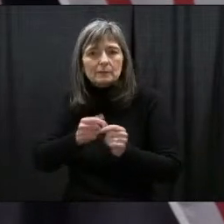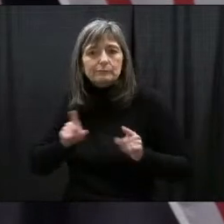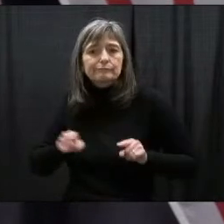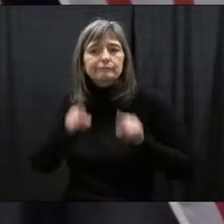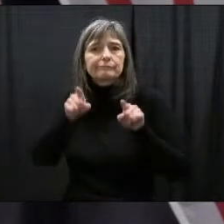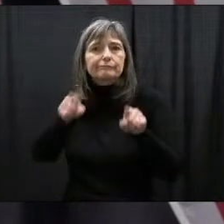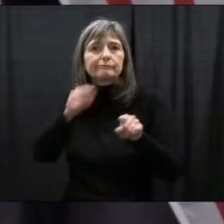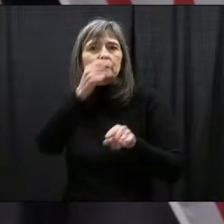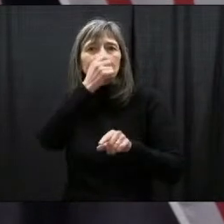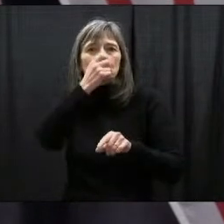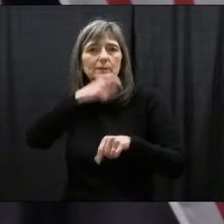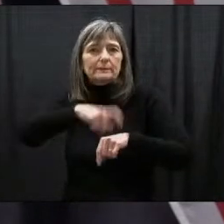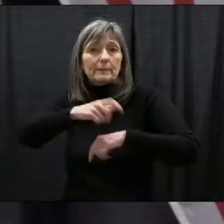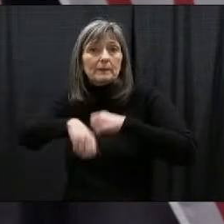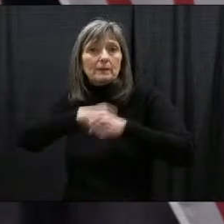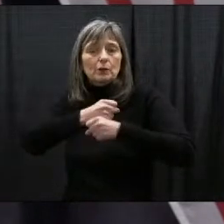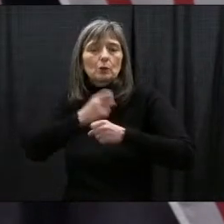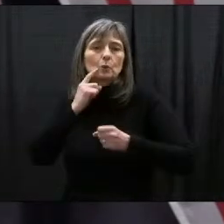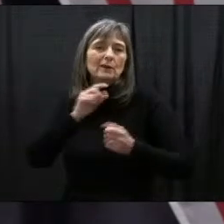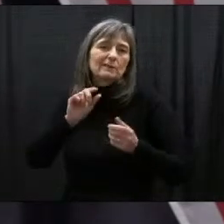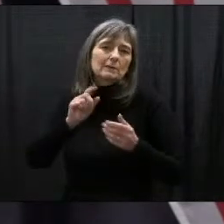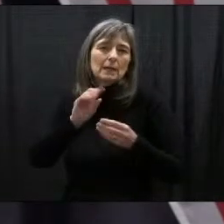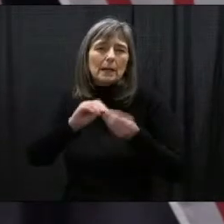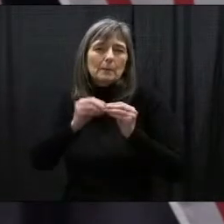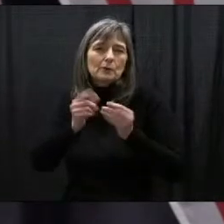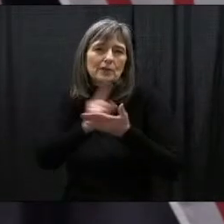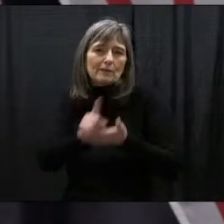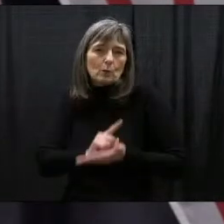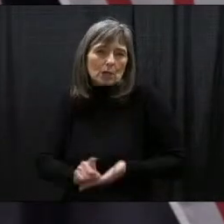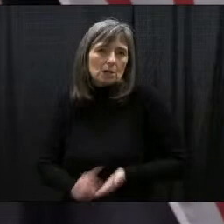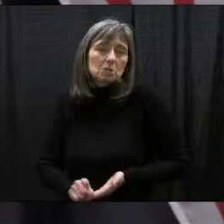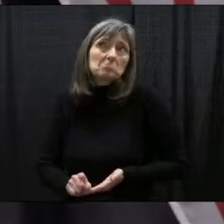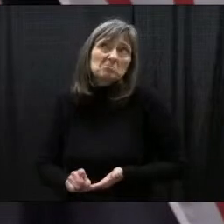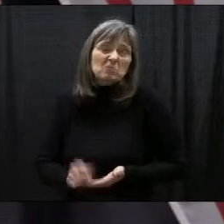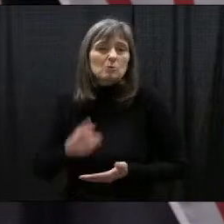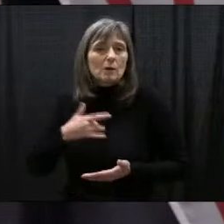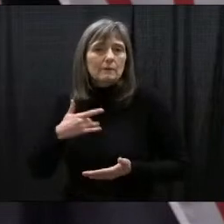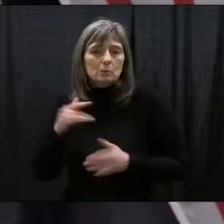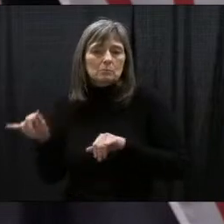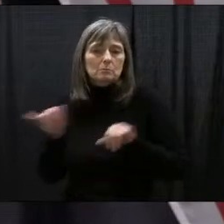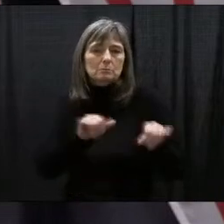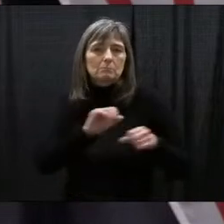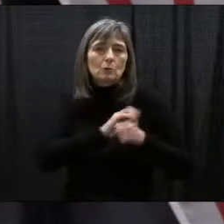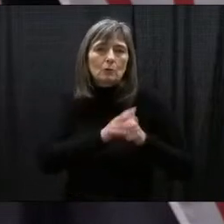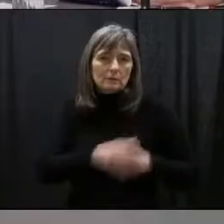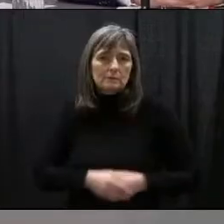influenza season. And I think that's certainly the way we will have to go with things moving forward.